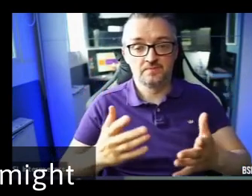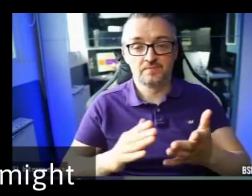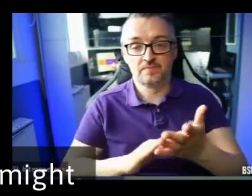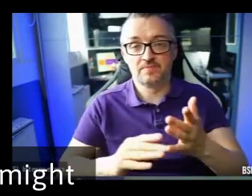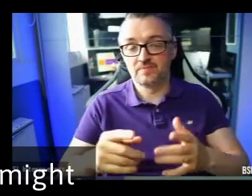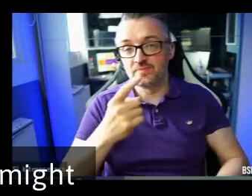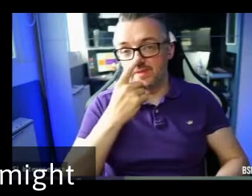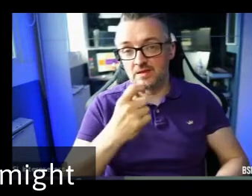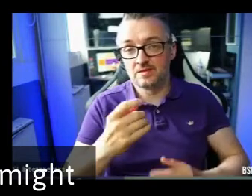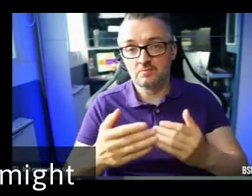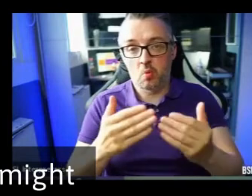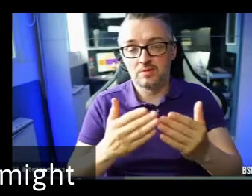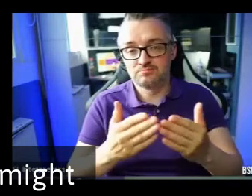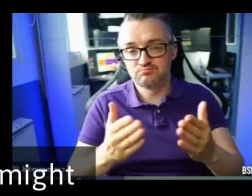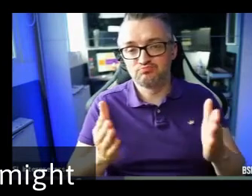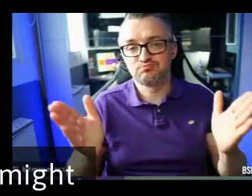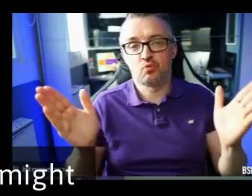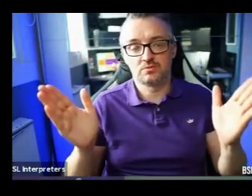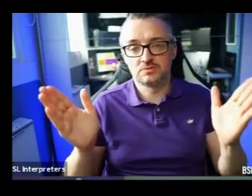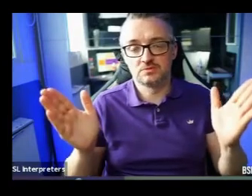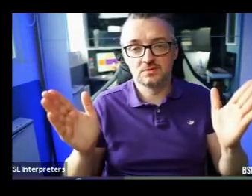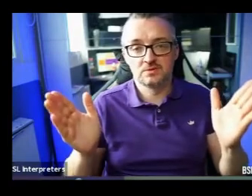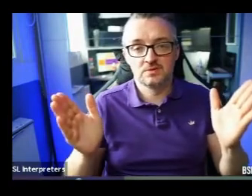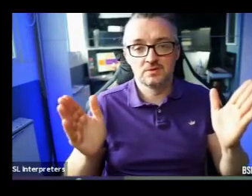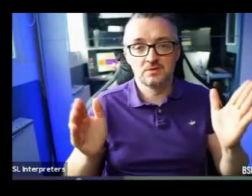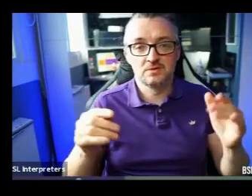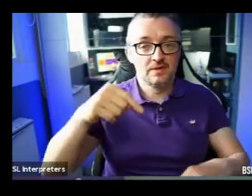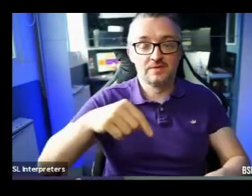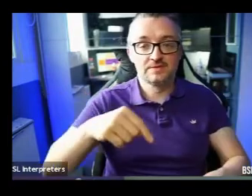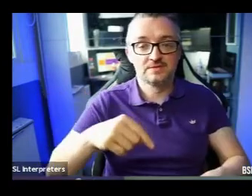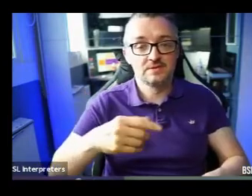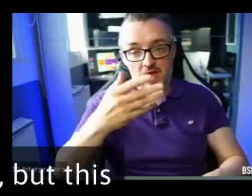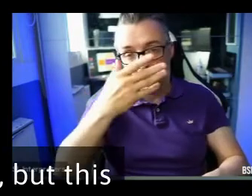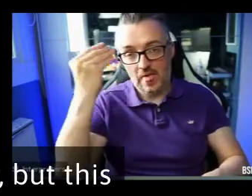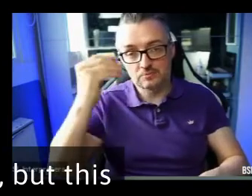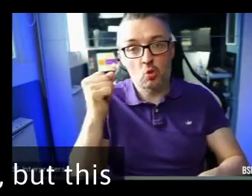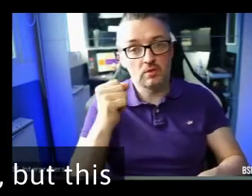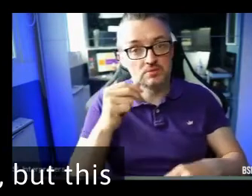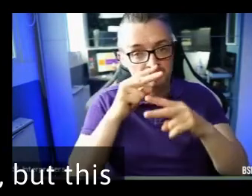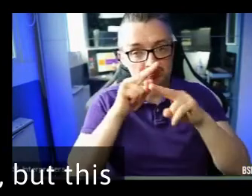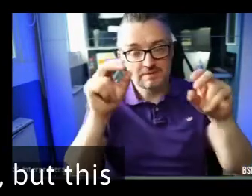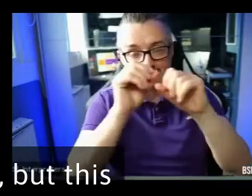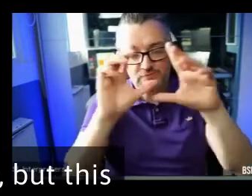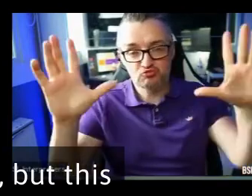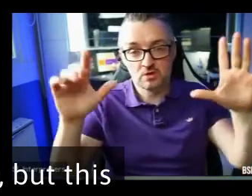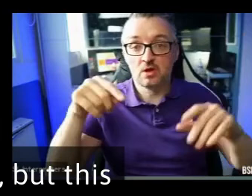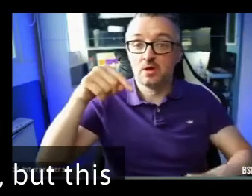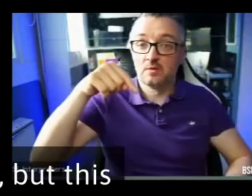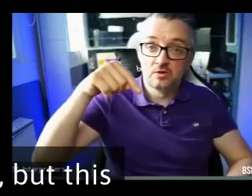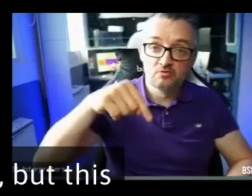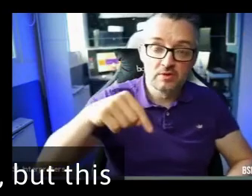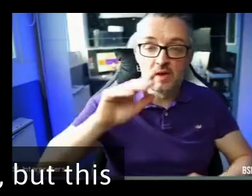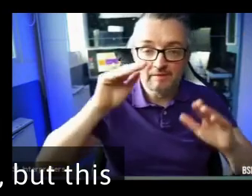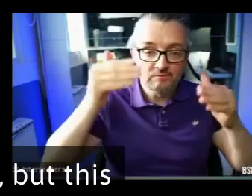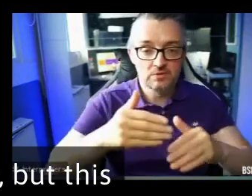a vision, that might be like, more broader than that from the national dementia strategies, because this is an Alzheimer Scotland vision. But this work's